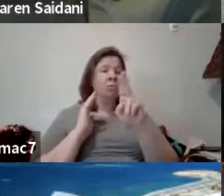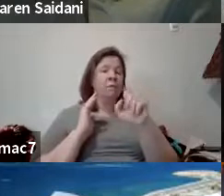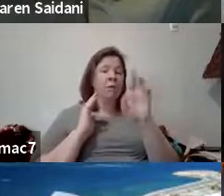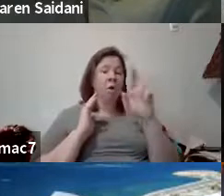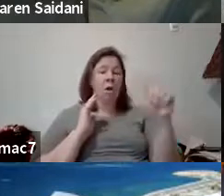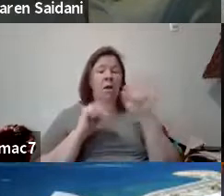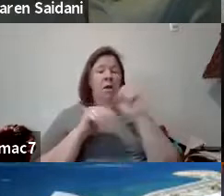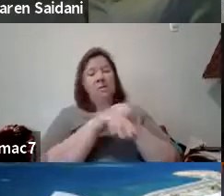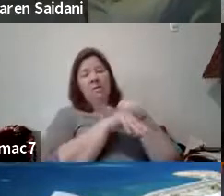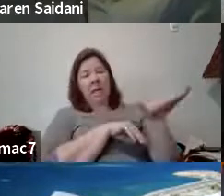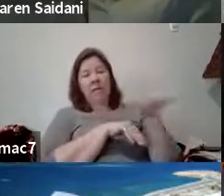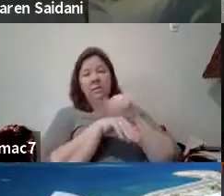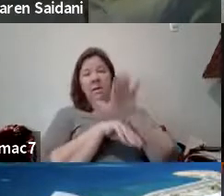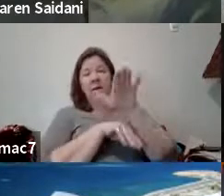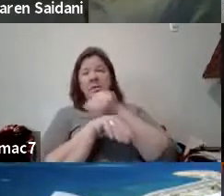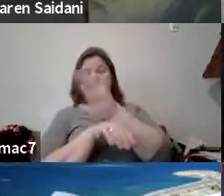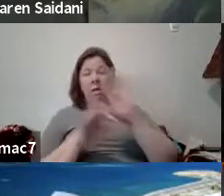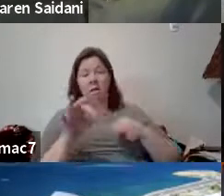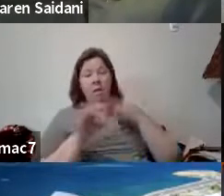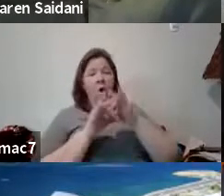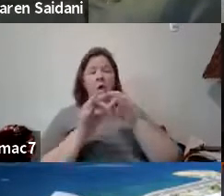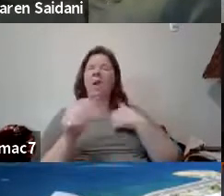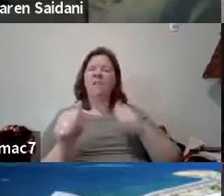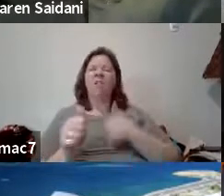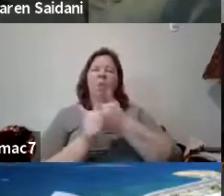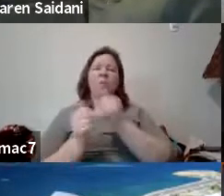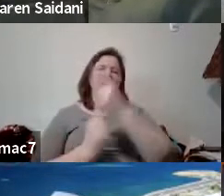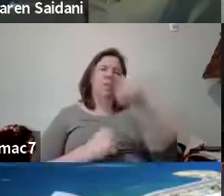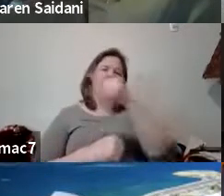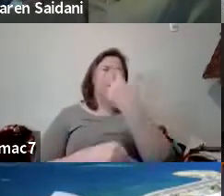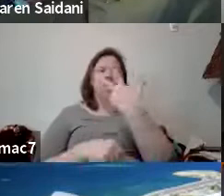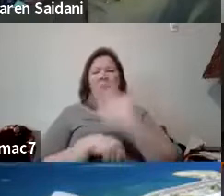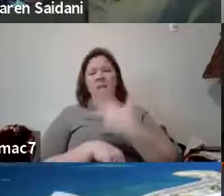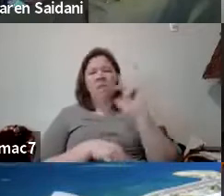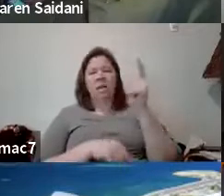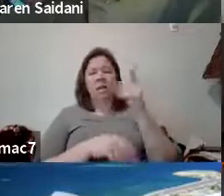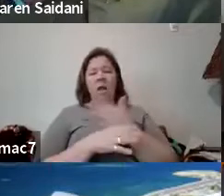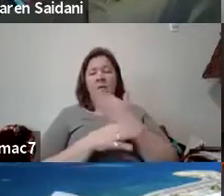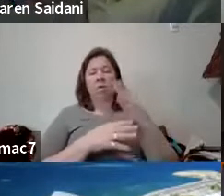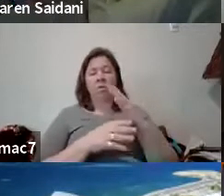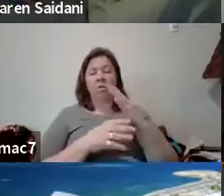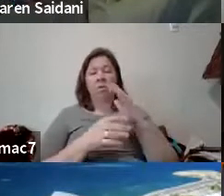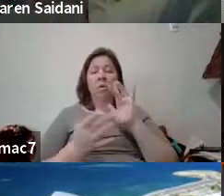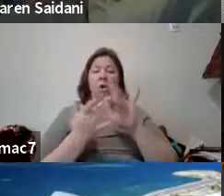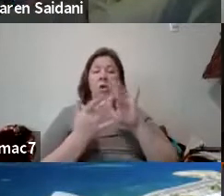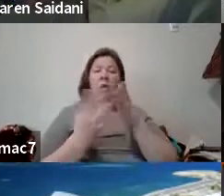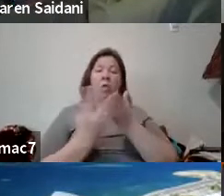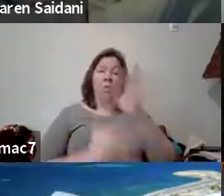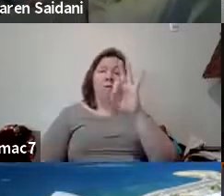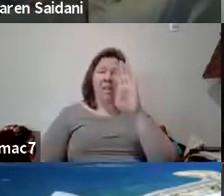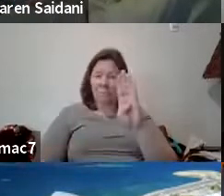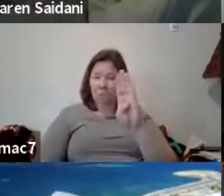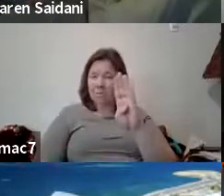across. And I follow up after 3 days. I have reached out to people through Facebook as well.